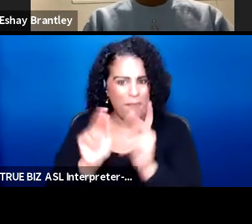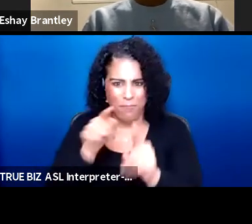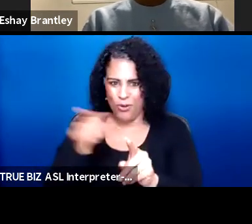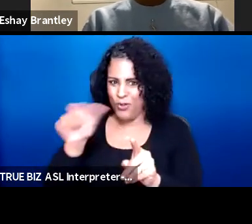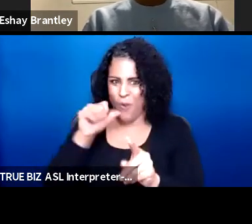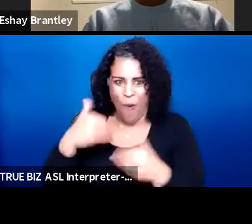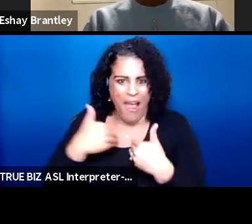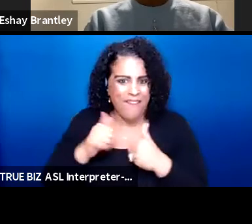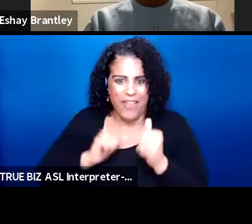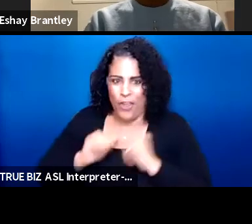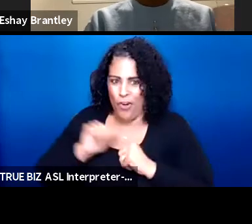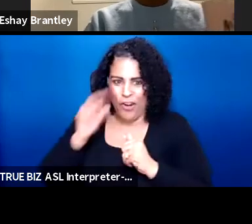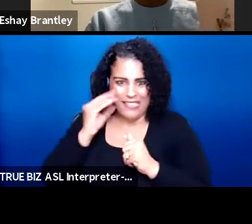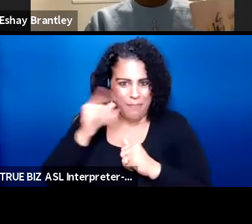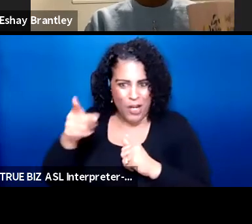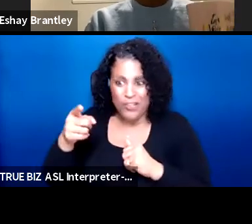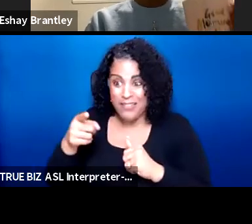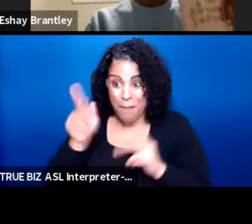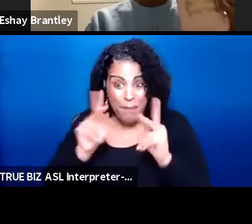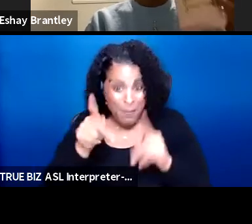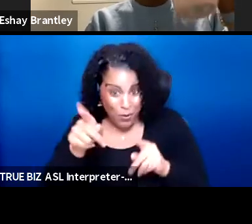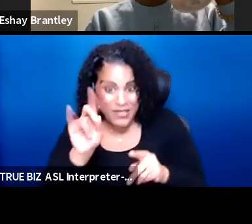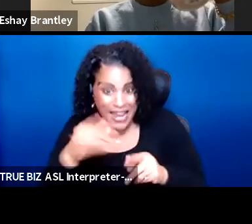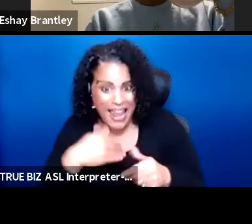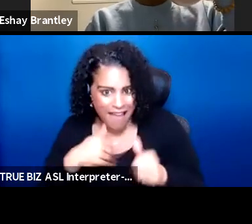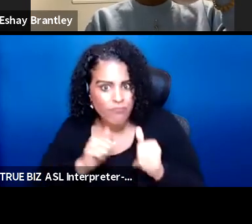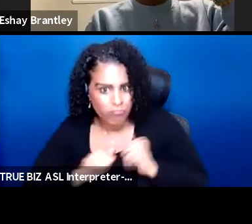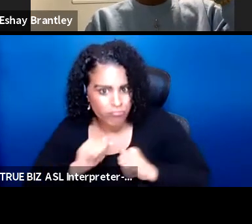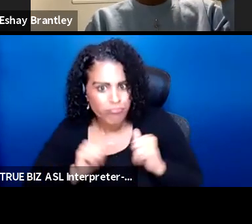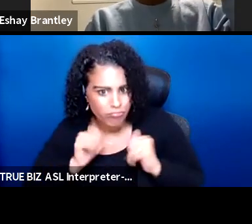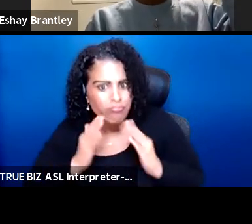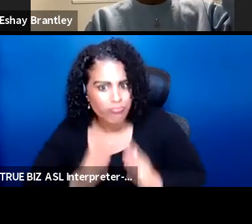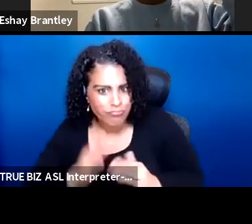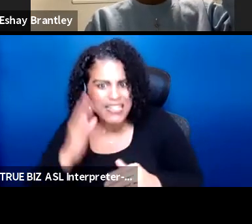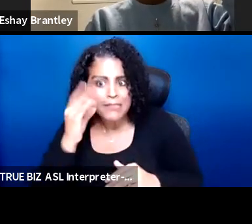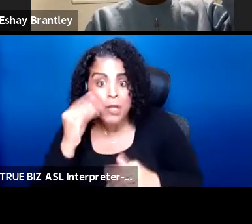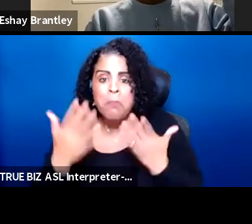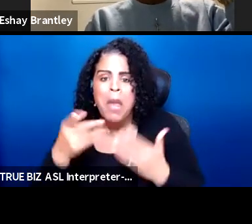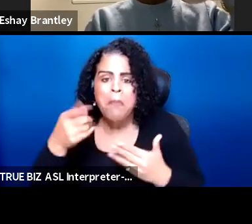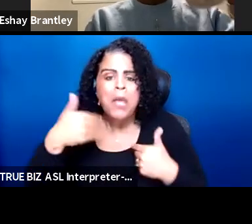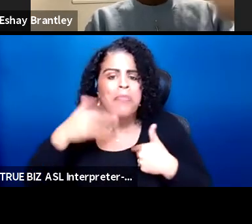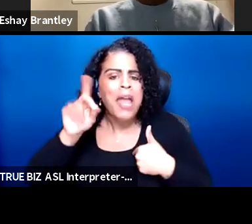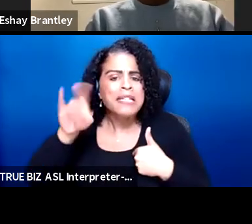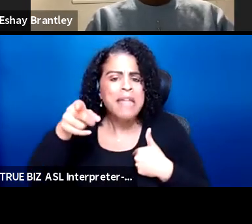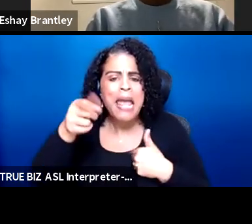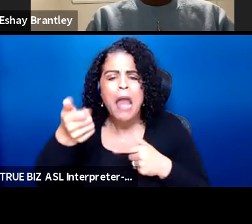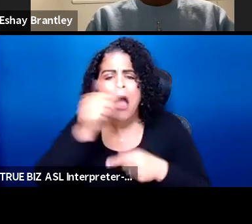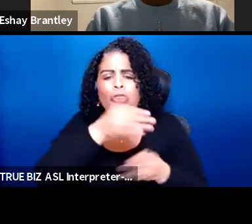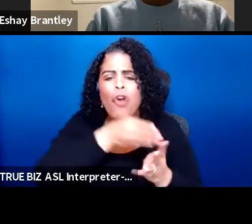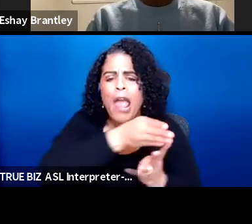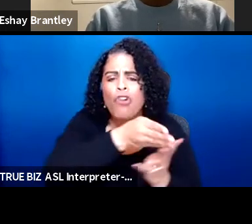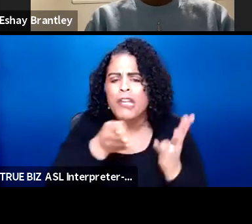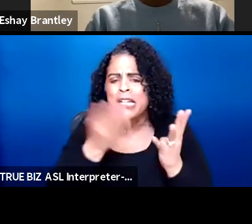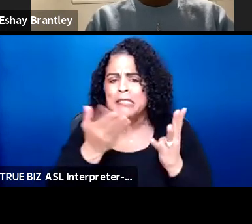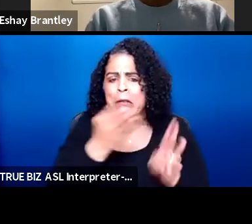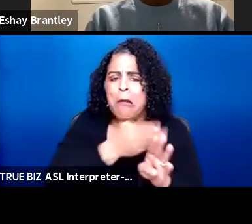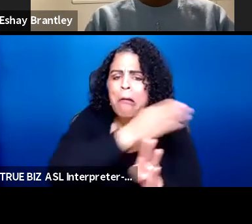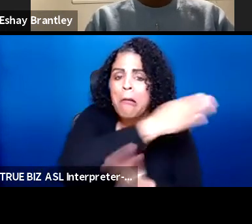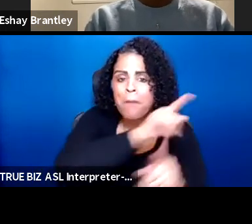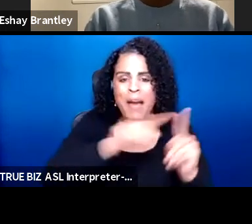theater experience necessarily. I had people who did have some theater experience. Maybe they had performance experience in other areas of their lives, but not